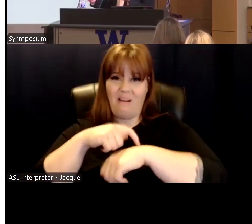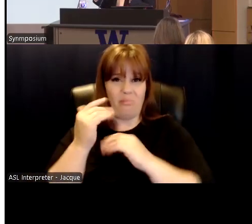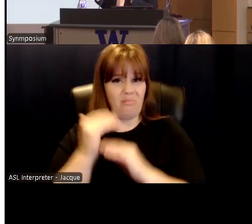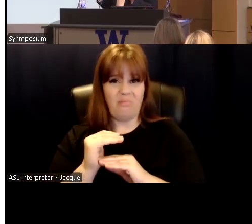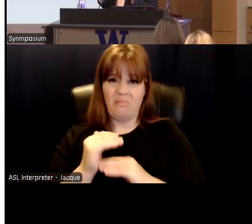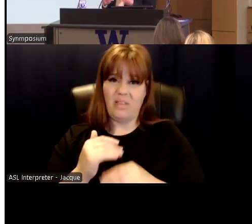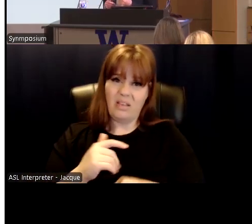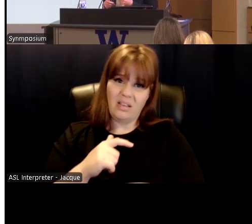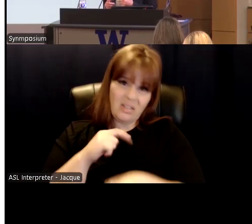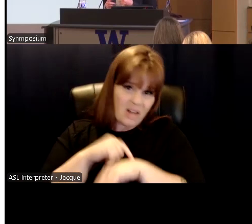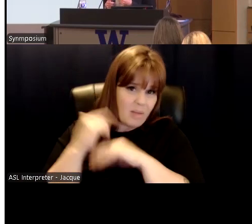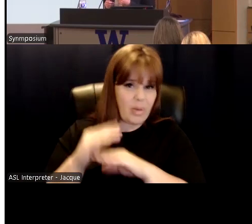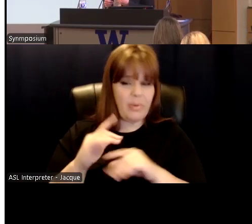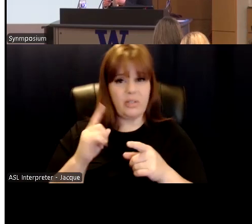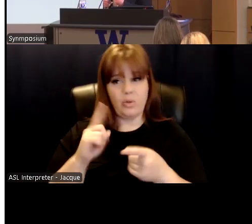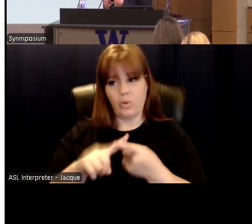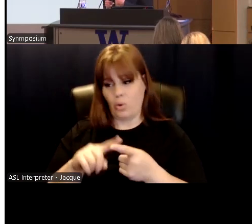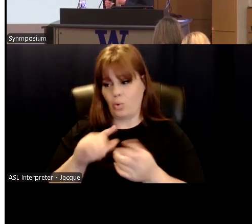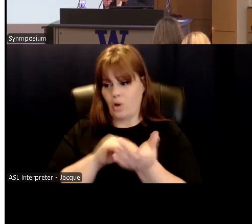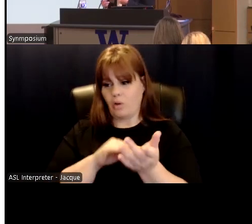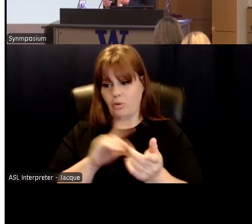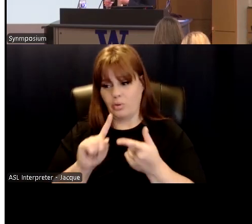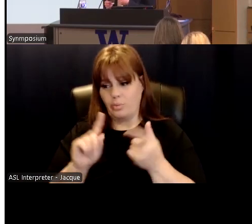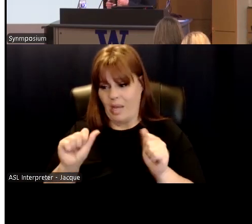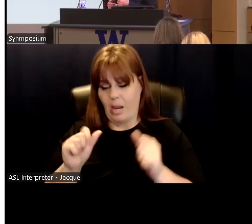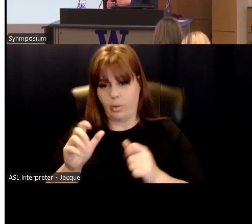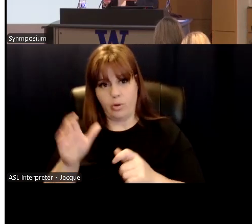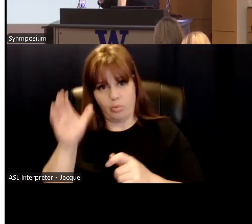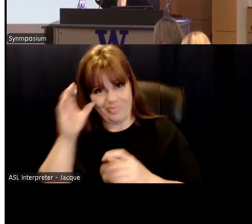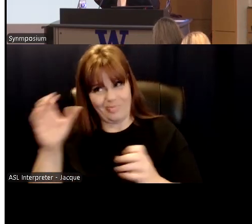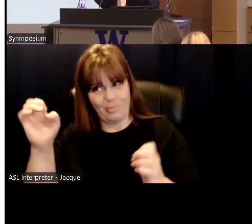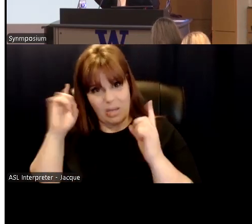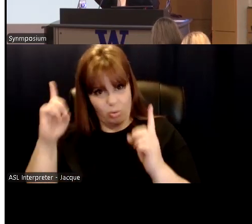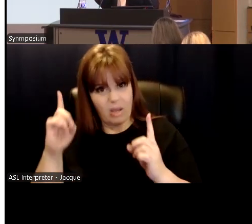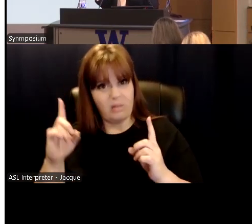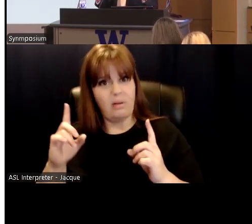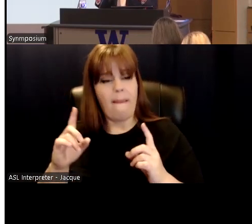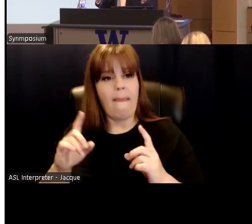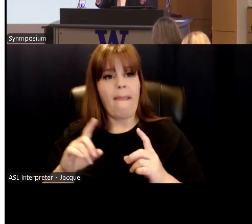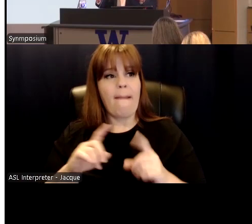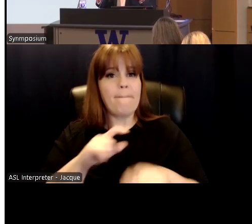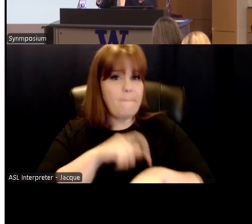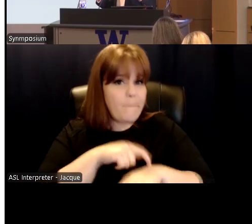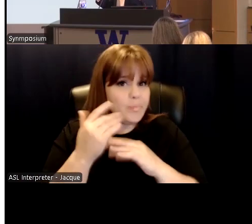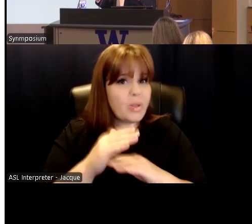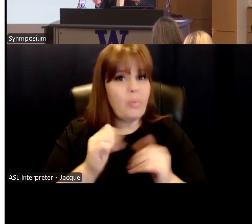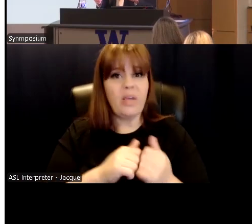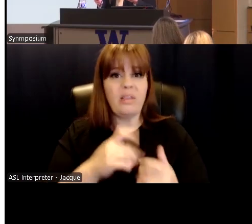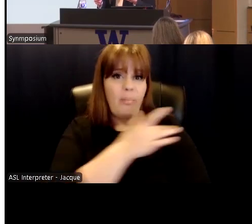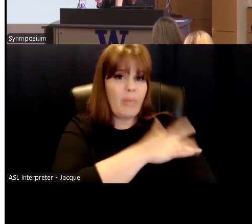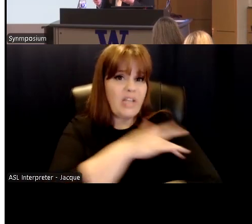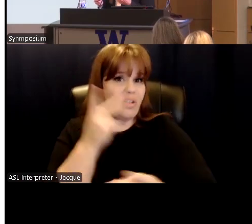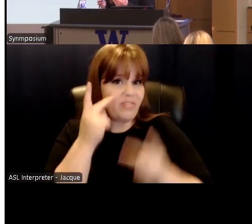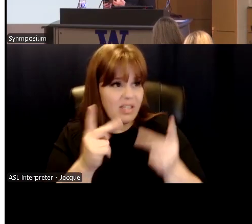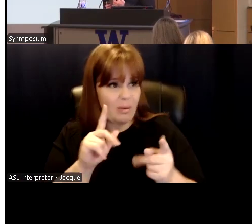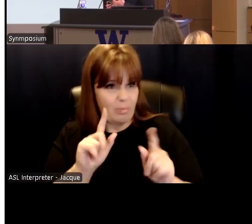in the providers being able to receive education from us, time constraints within the patient visit, being able to provide this